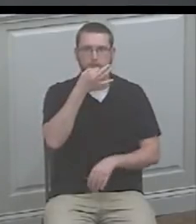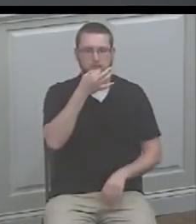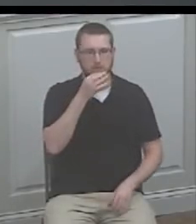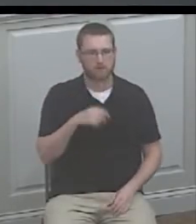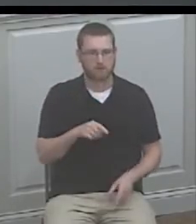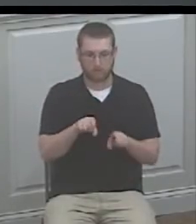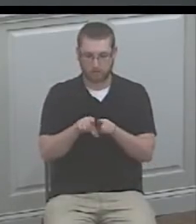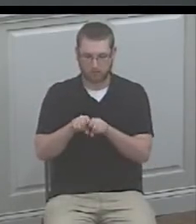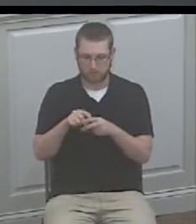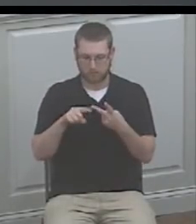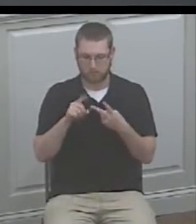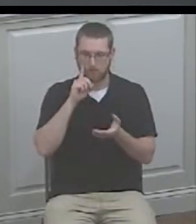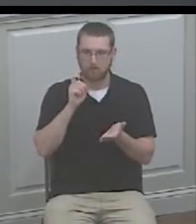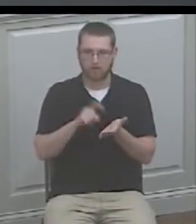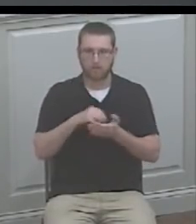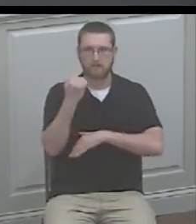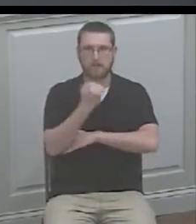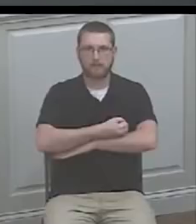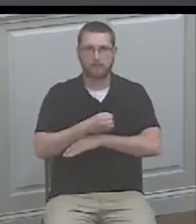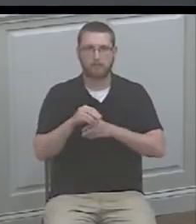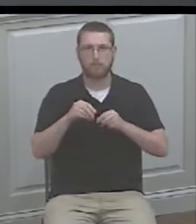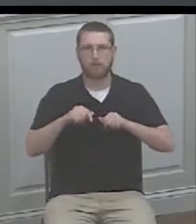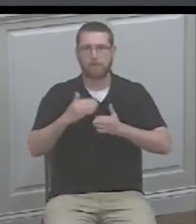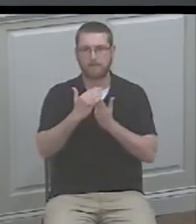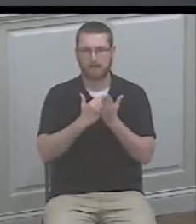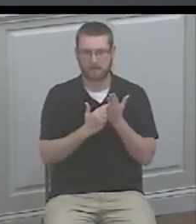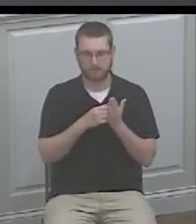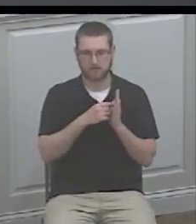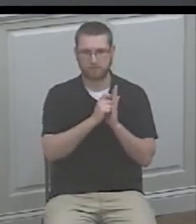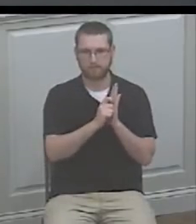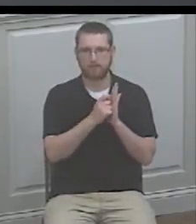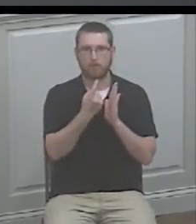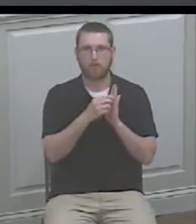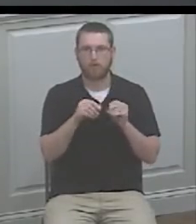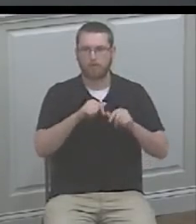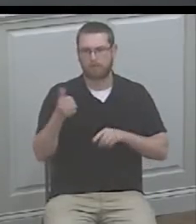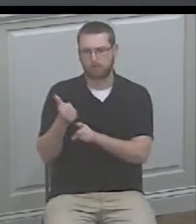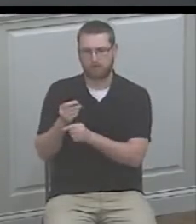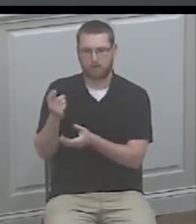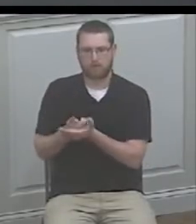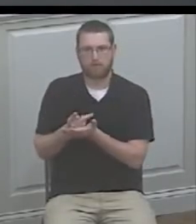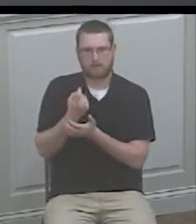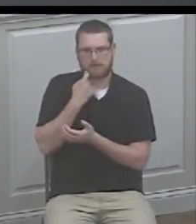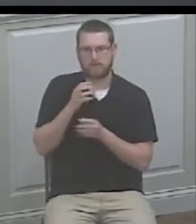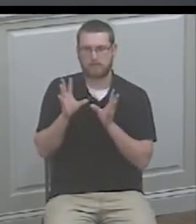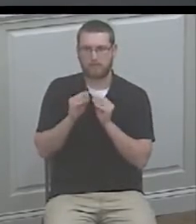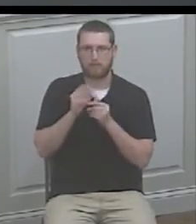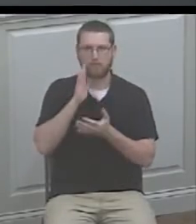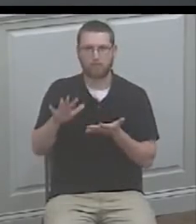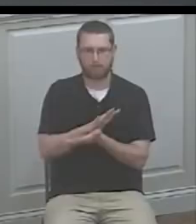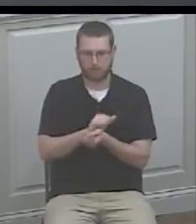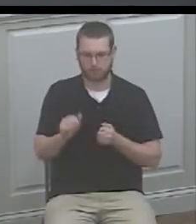Also, if you'll note on your condemned properties list, I noted that the properties you approved last meeting for